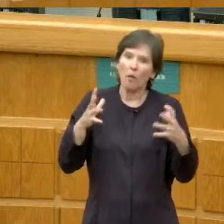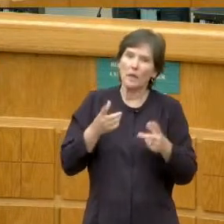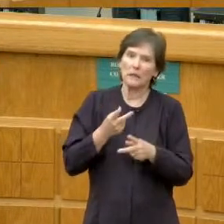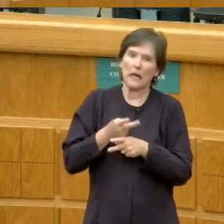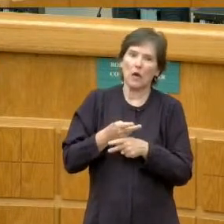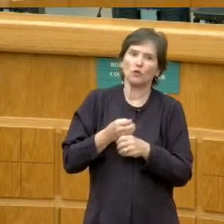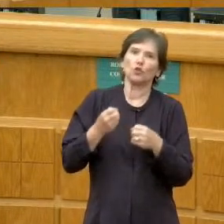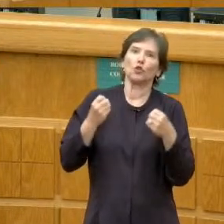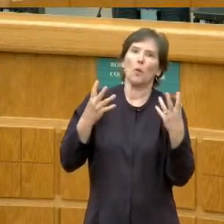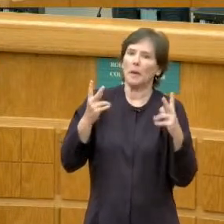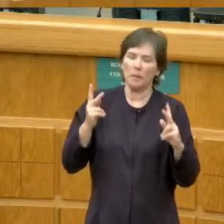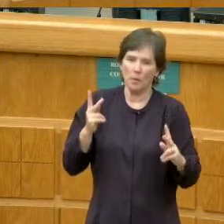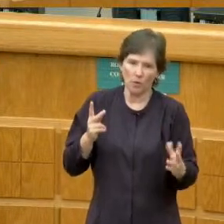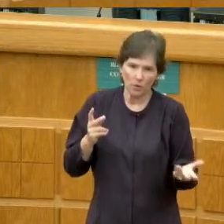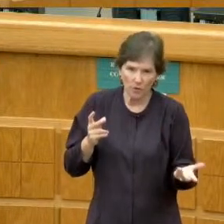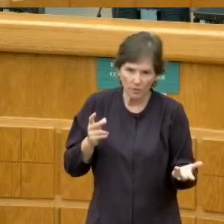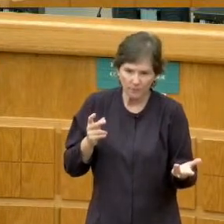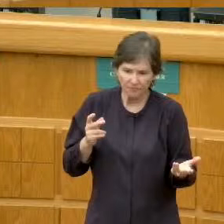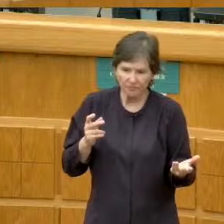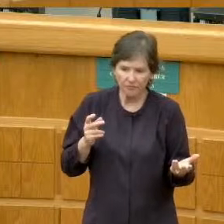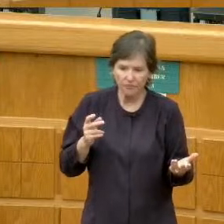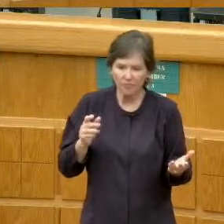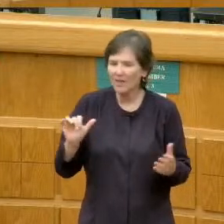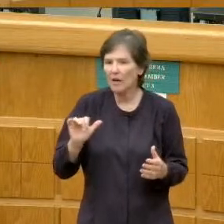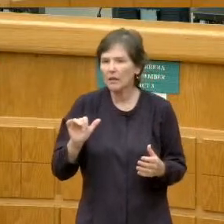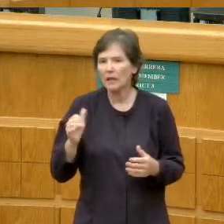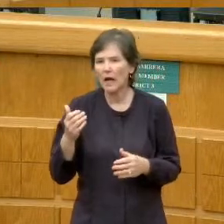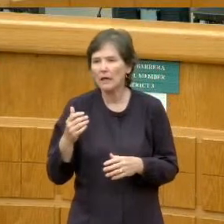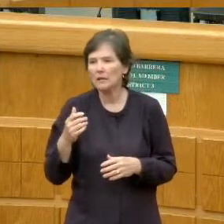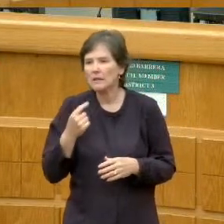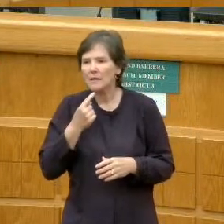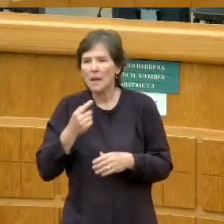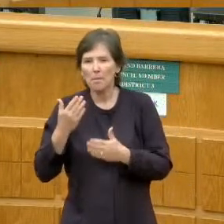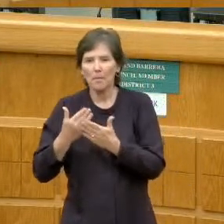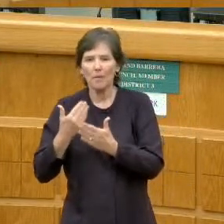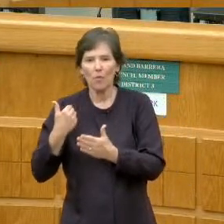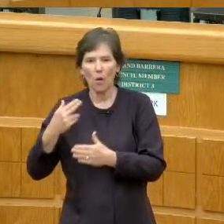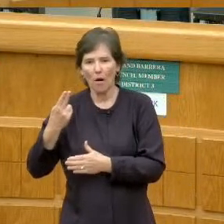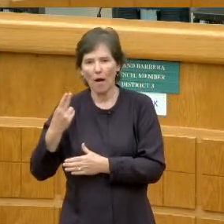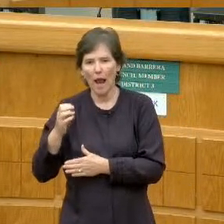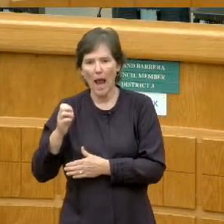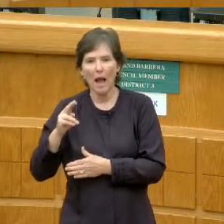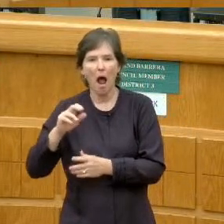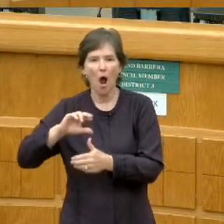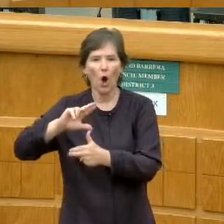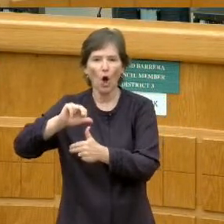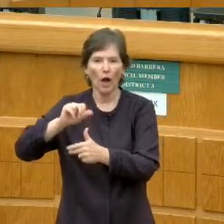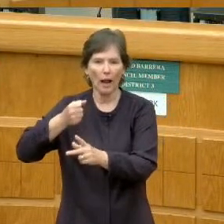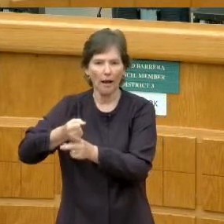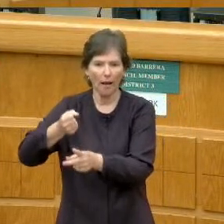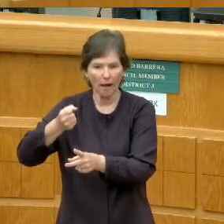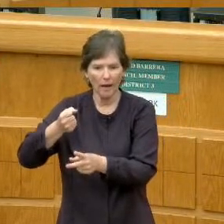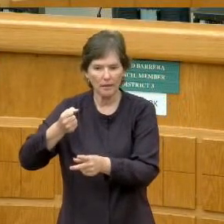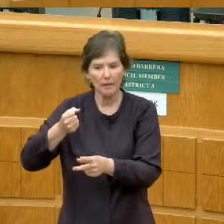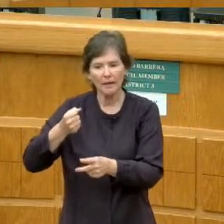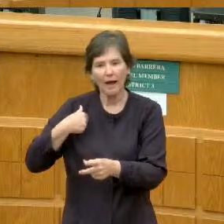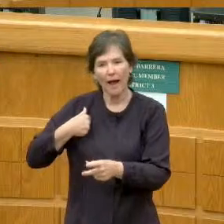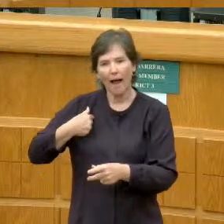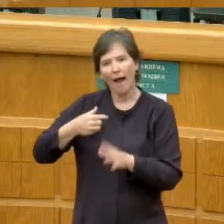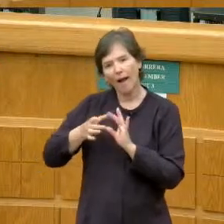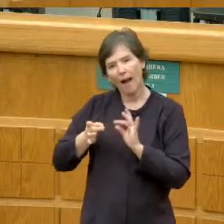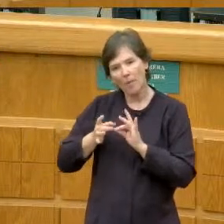of people having accidents that are unavoidable. And we're going to have plenty of people that catch